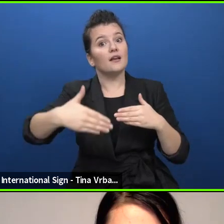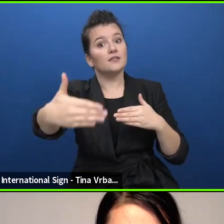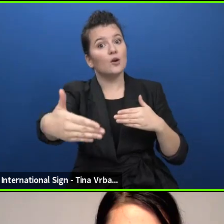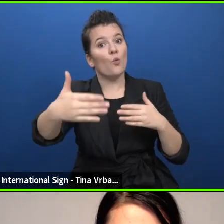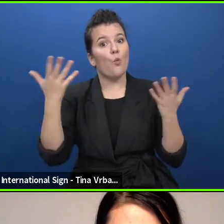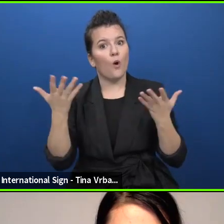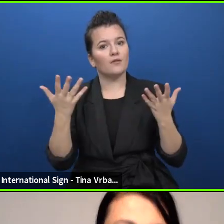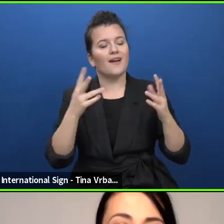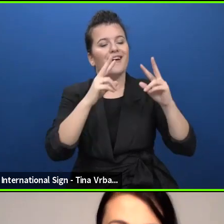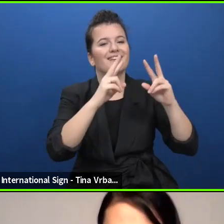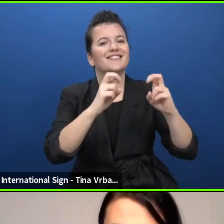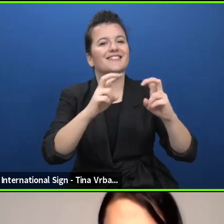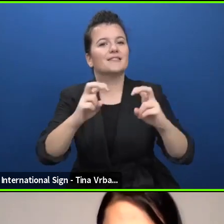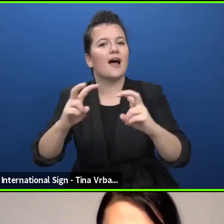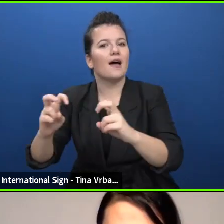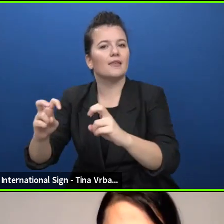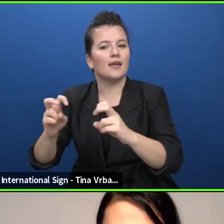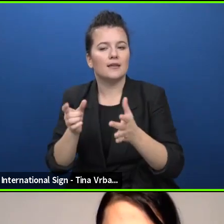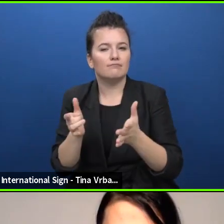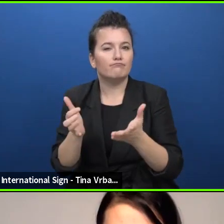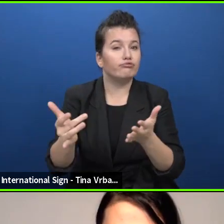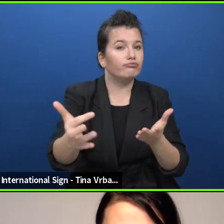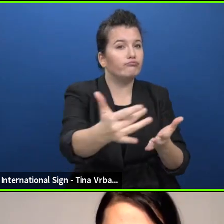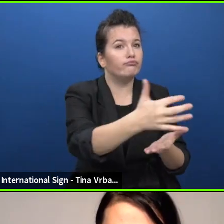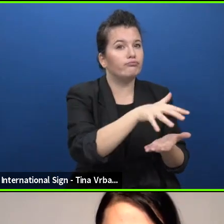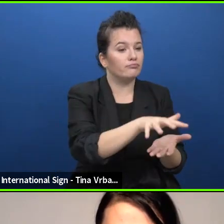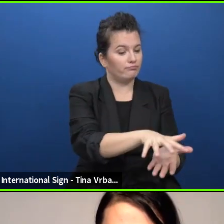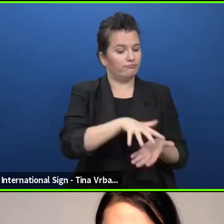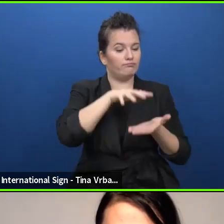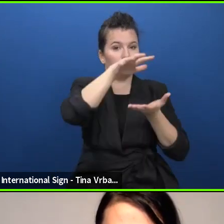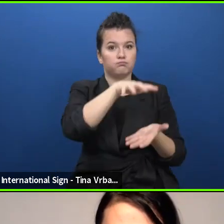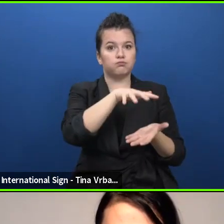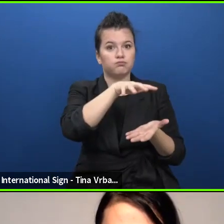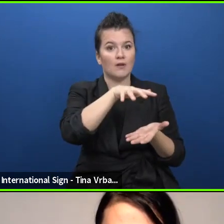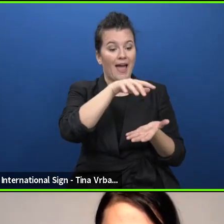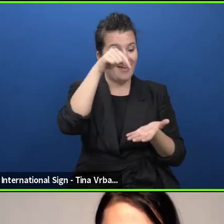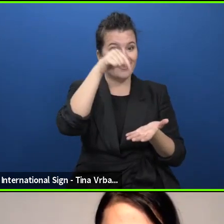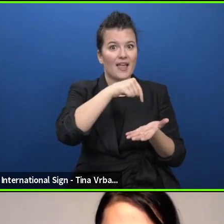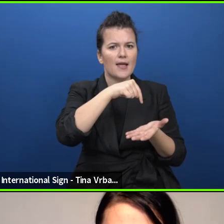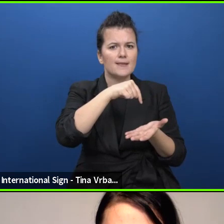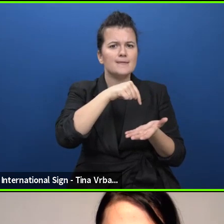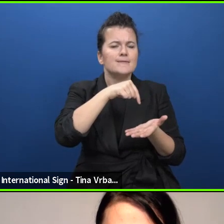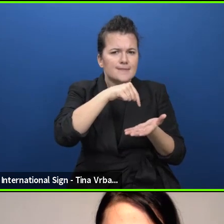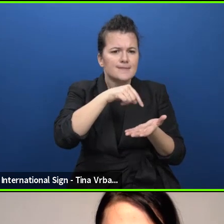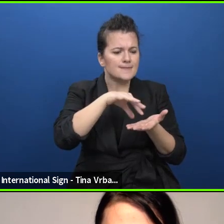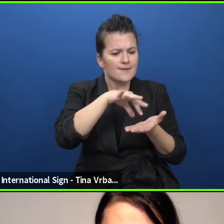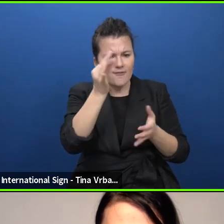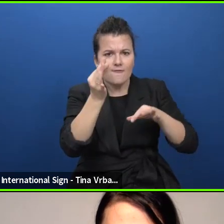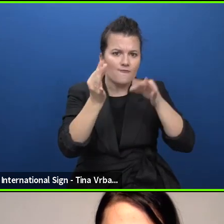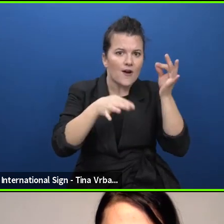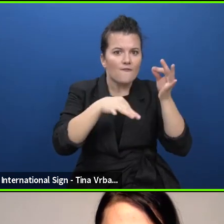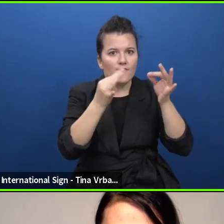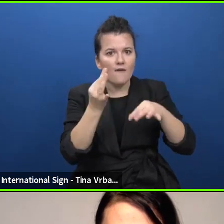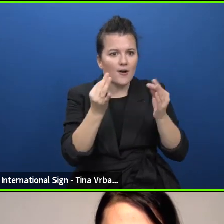of the study, which will also deliver very concrete